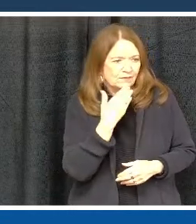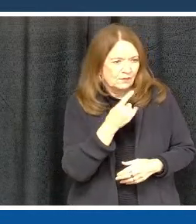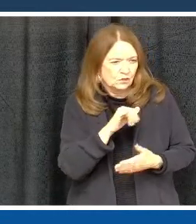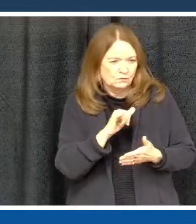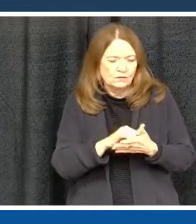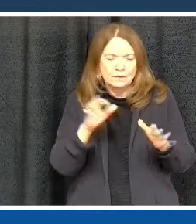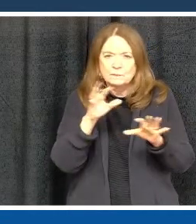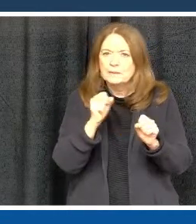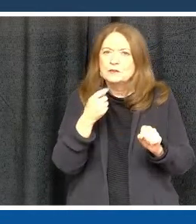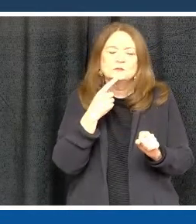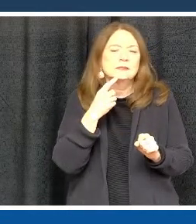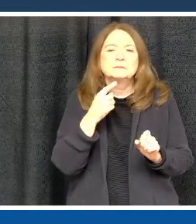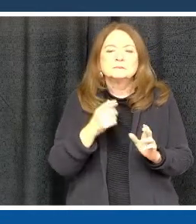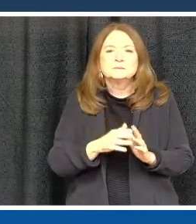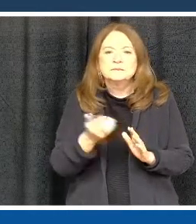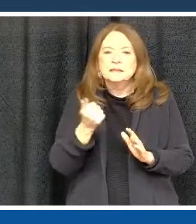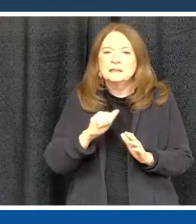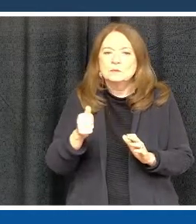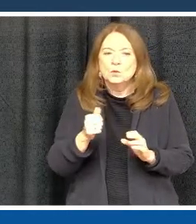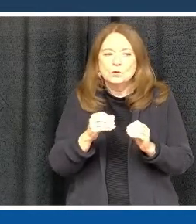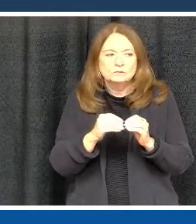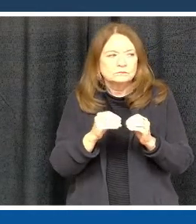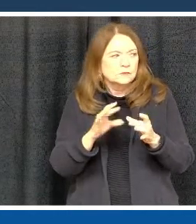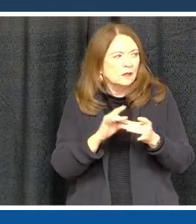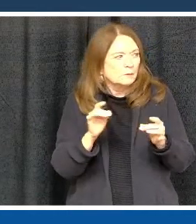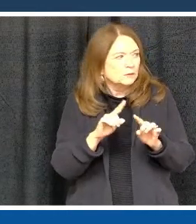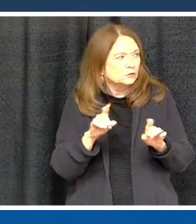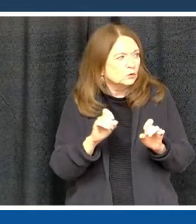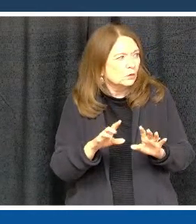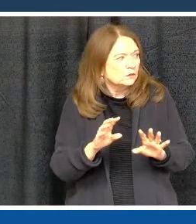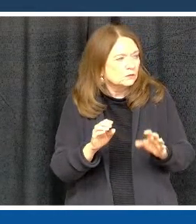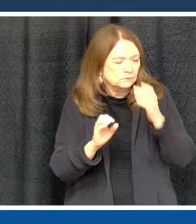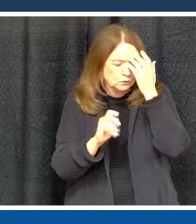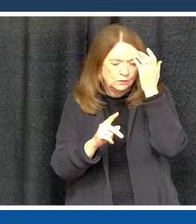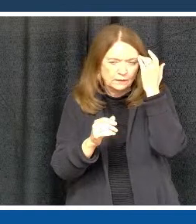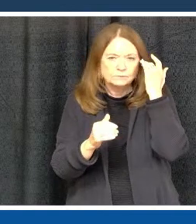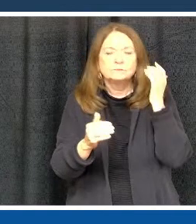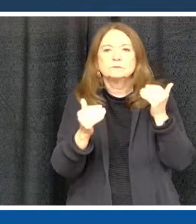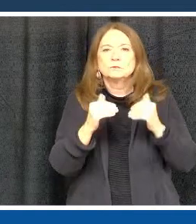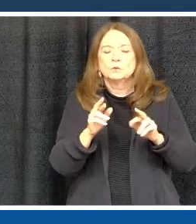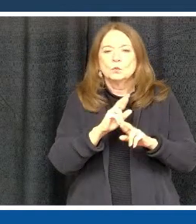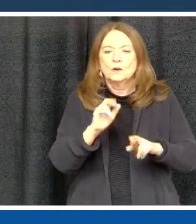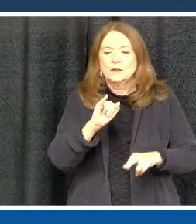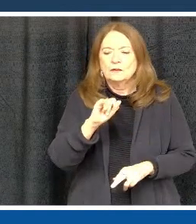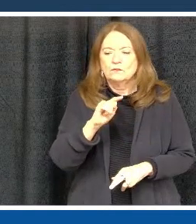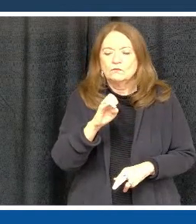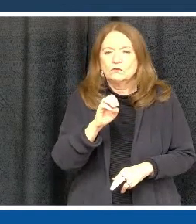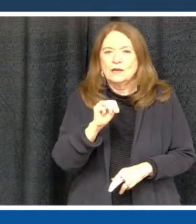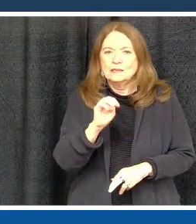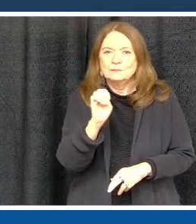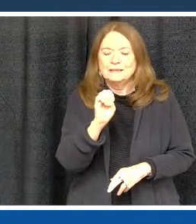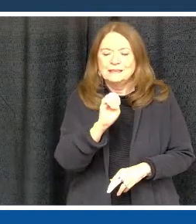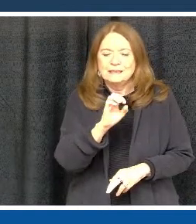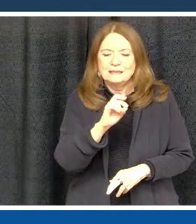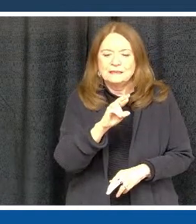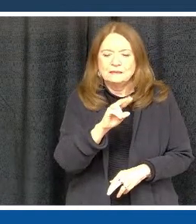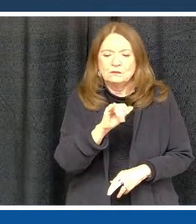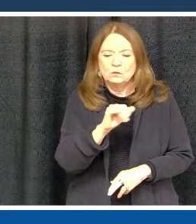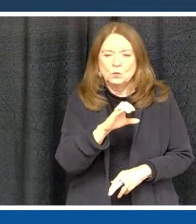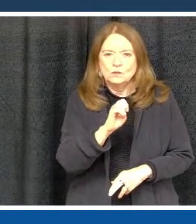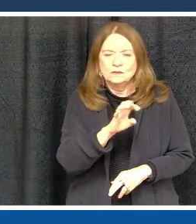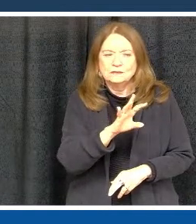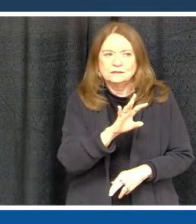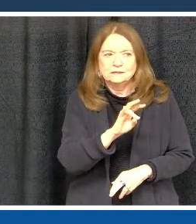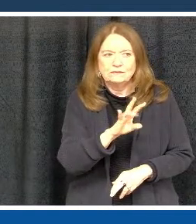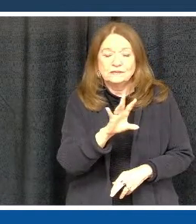Any other comment or question regarding this case? All right, we're ready for item E, ordinance 77,